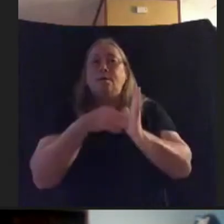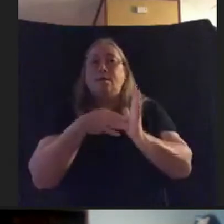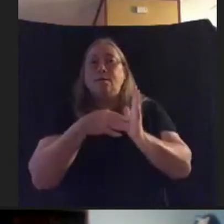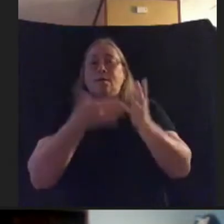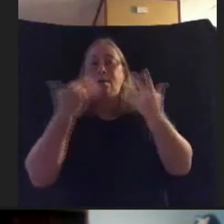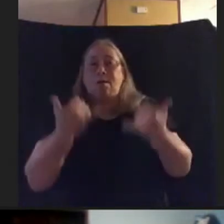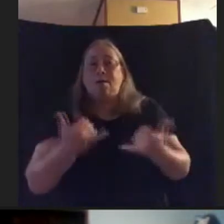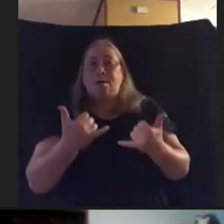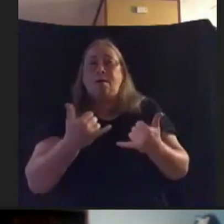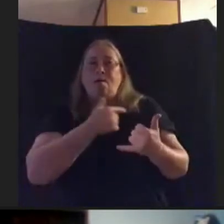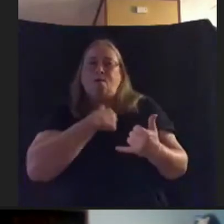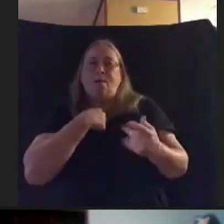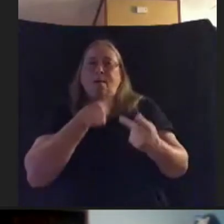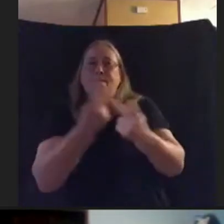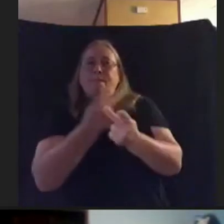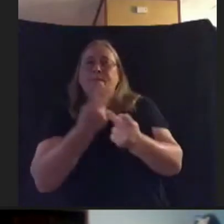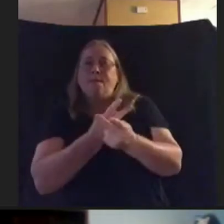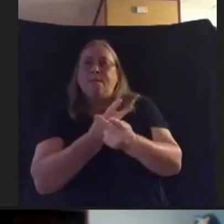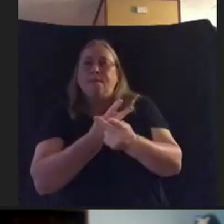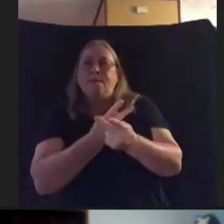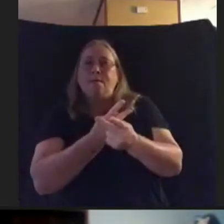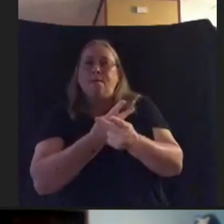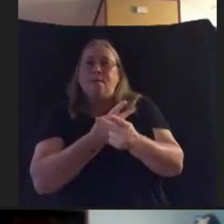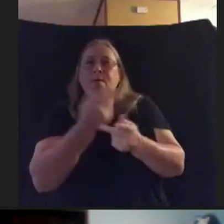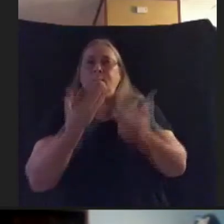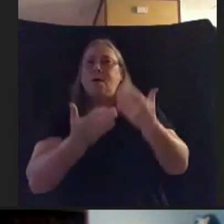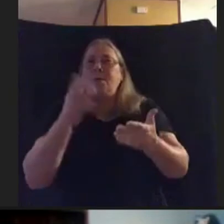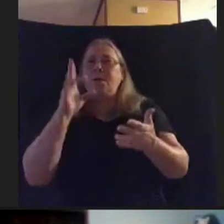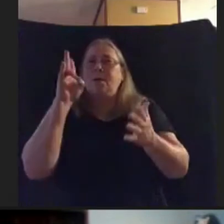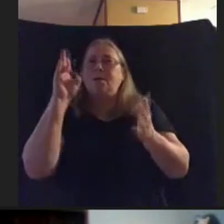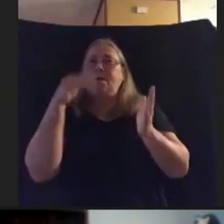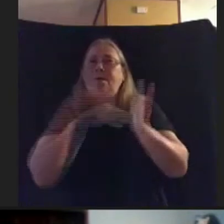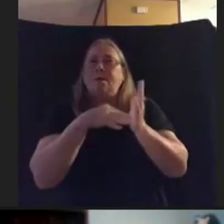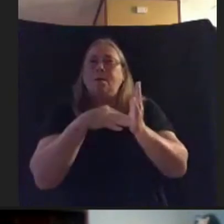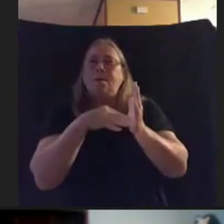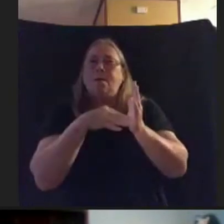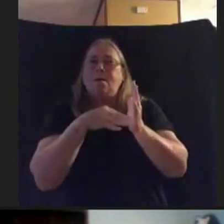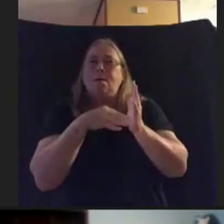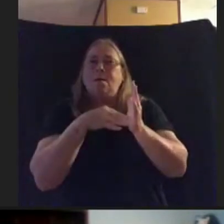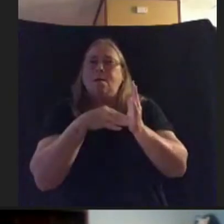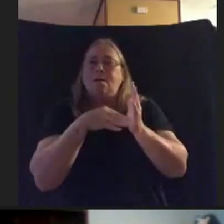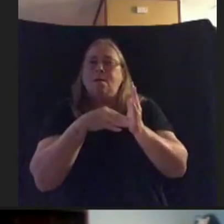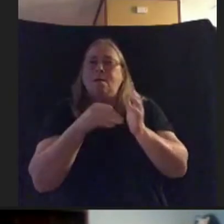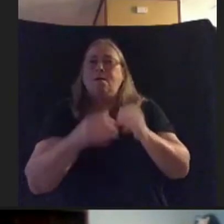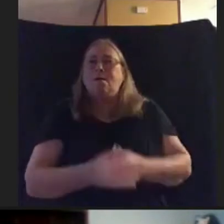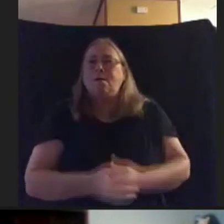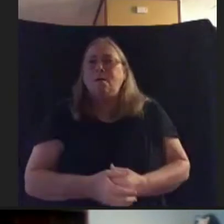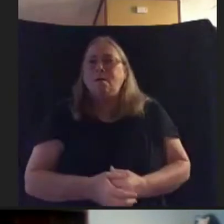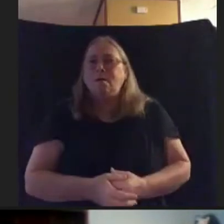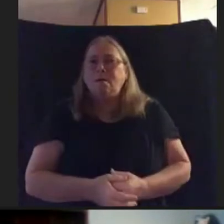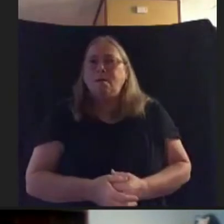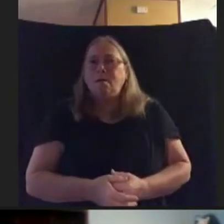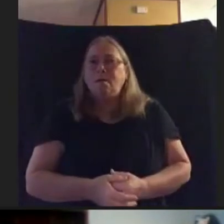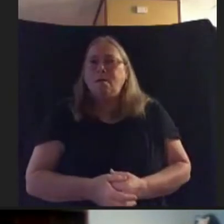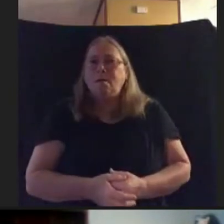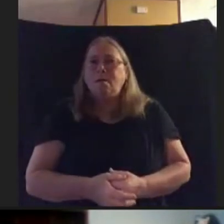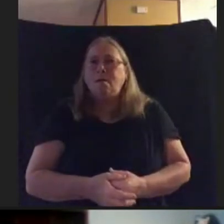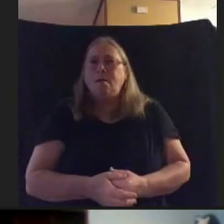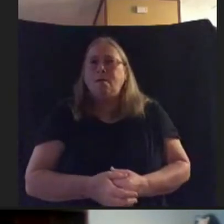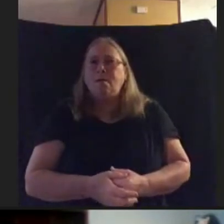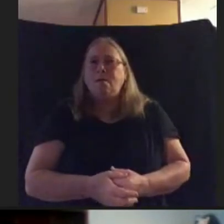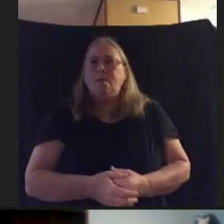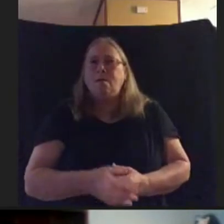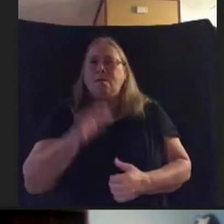anticipate, and that that leaves about 7,000 left. And I'll leave it to Dr.